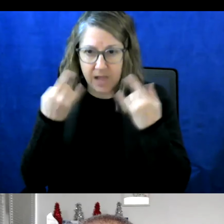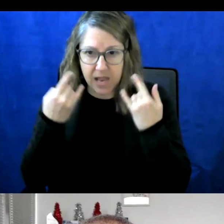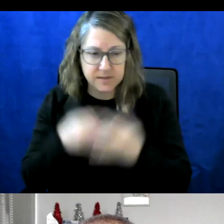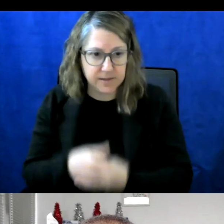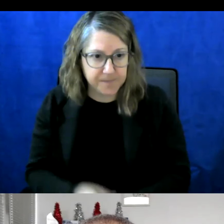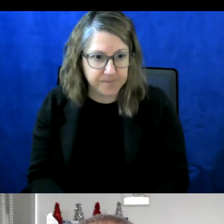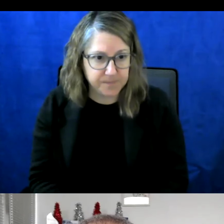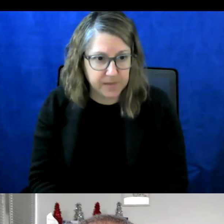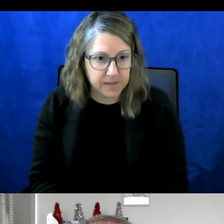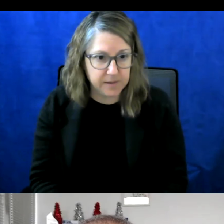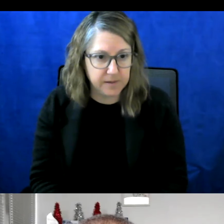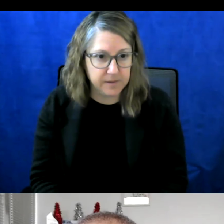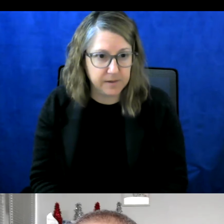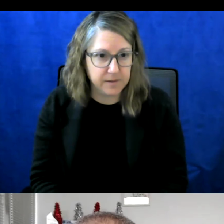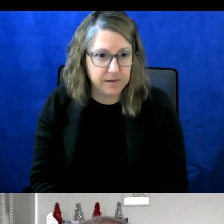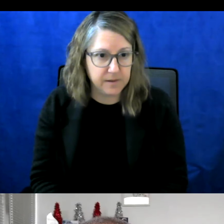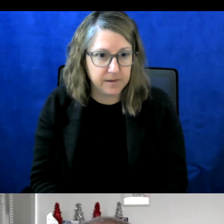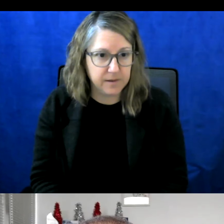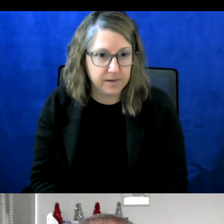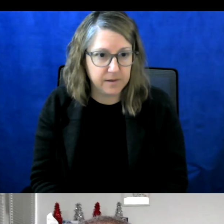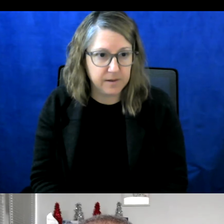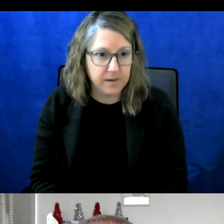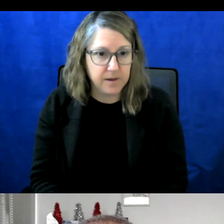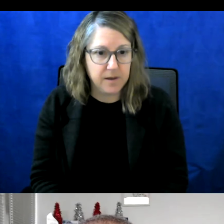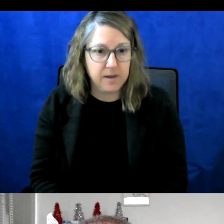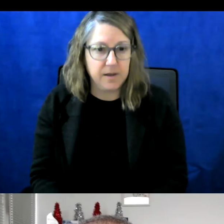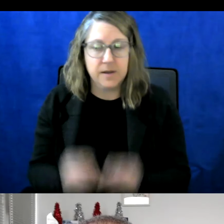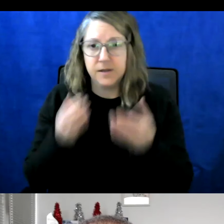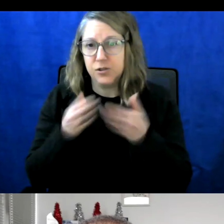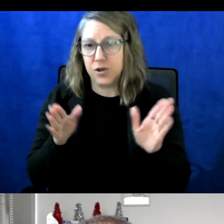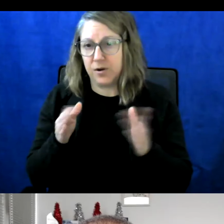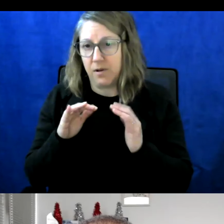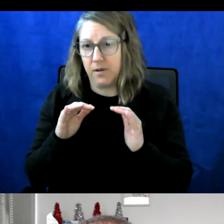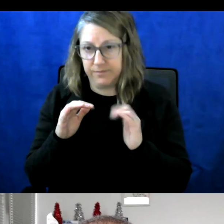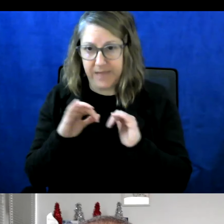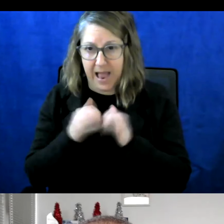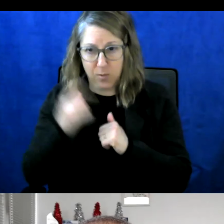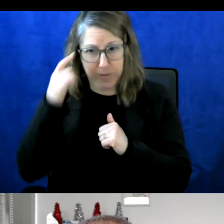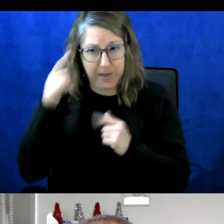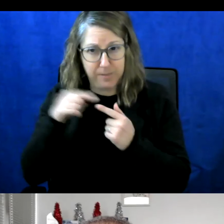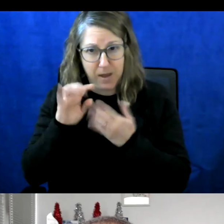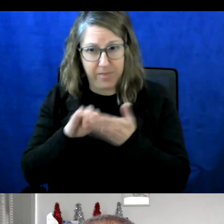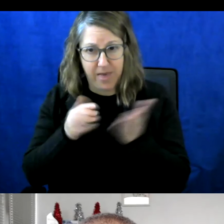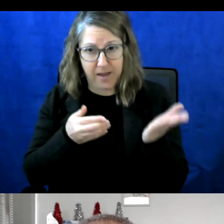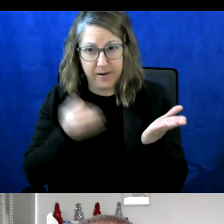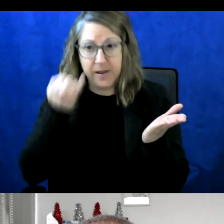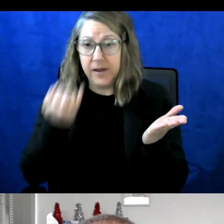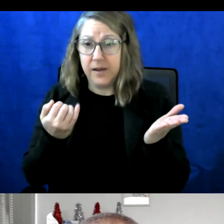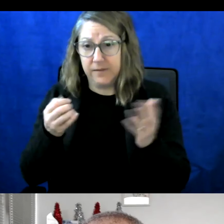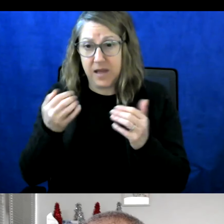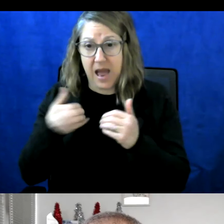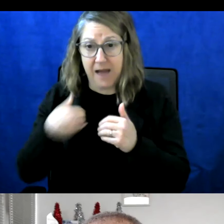You can take a look at this. In general, the way that I want you to think about it is that if you have the higher the